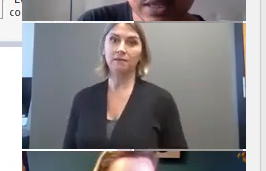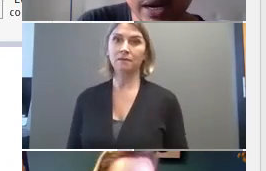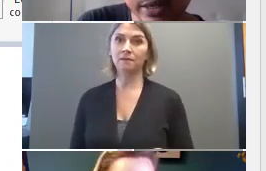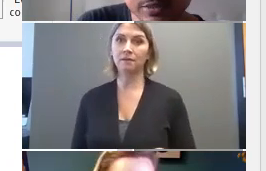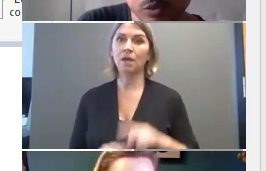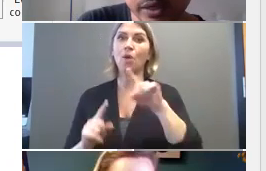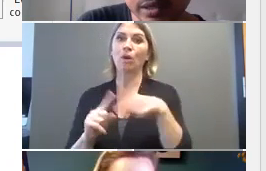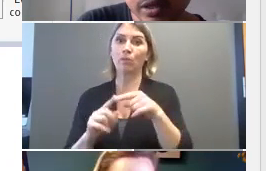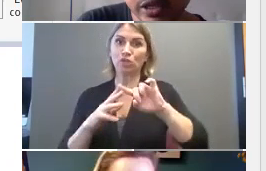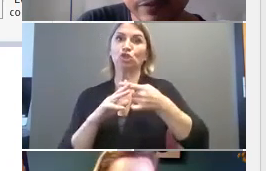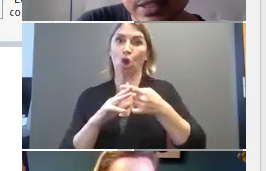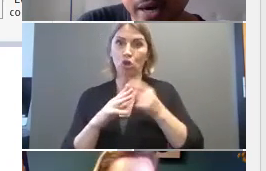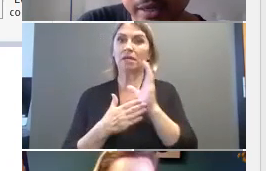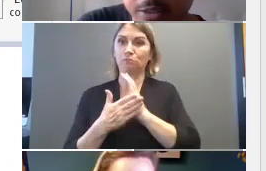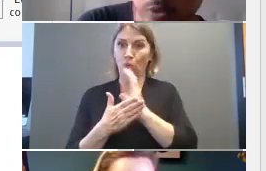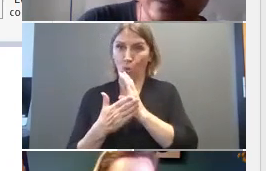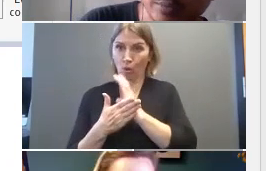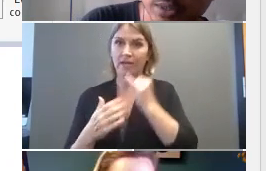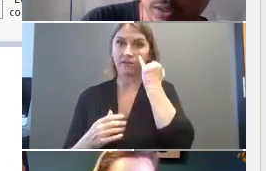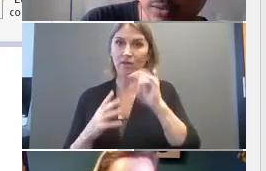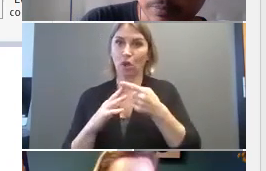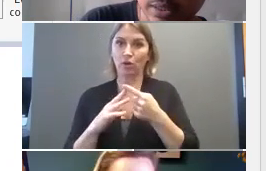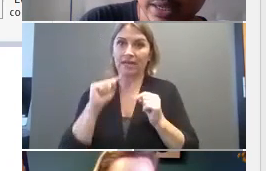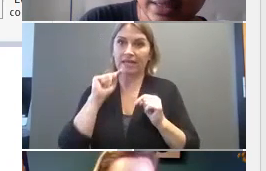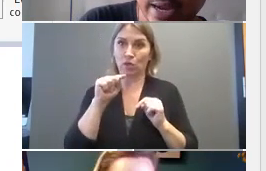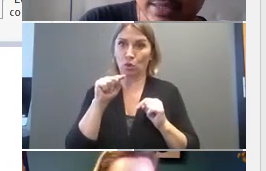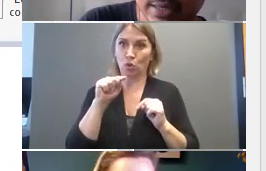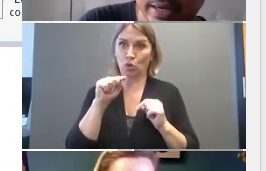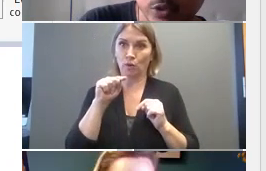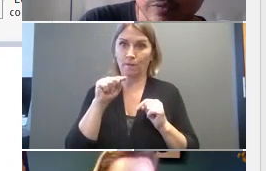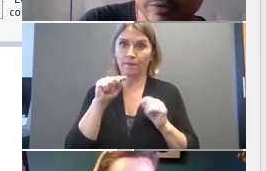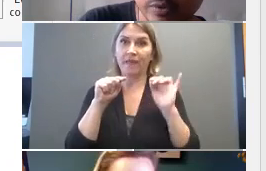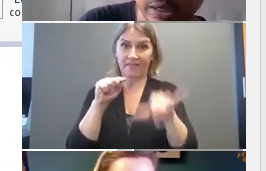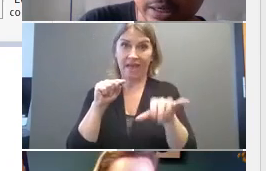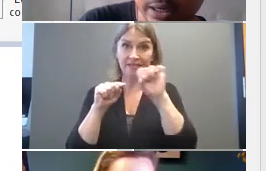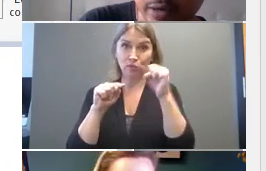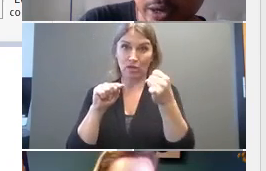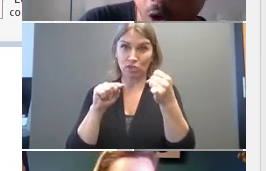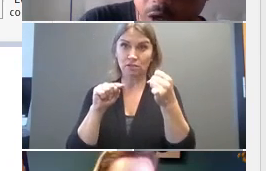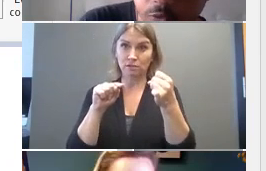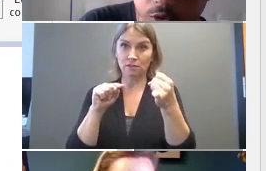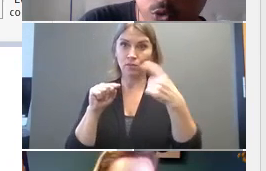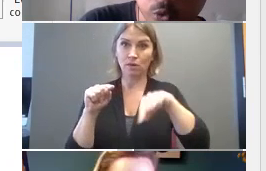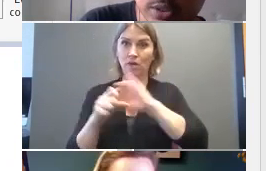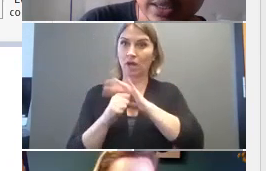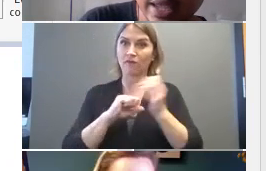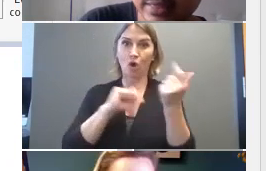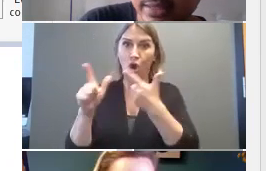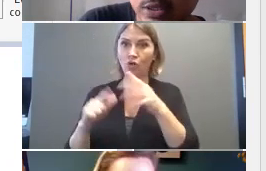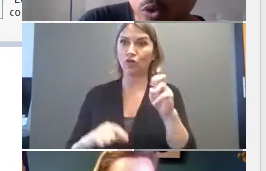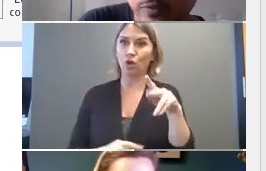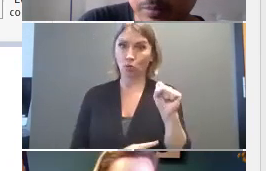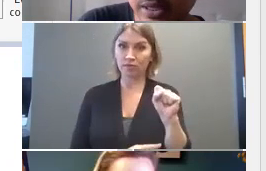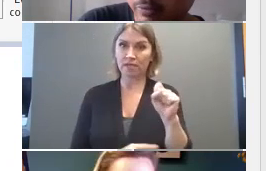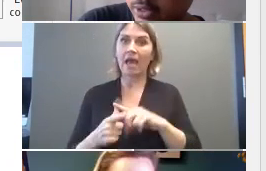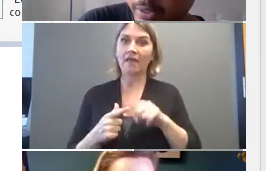once we start exploring, if we started exploring from here, in that scenario, we would cover all of those nodes, and